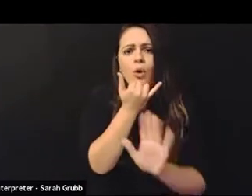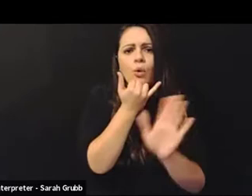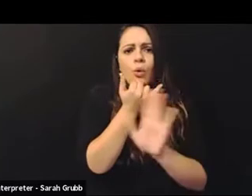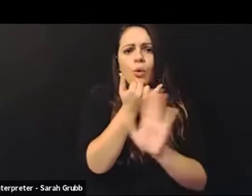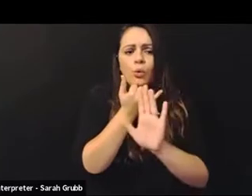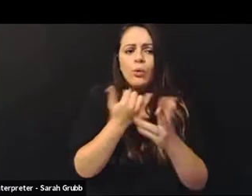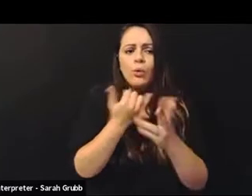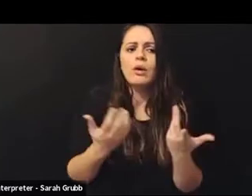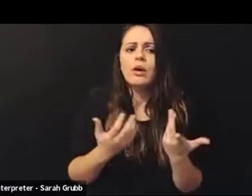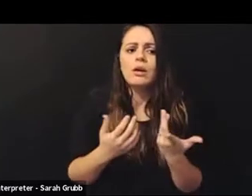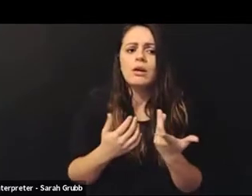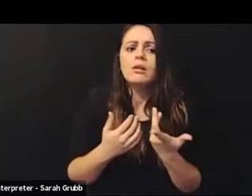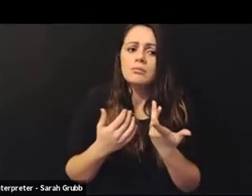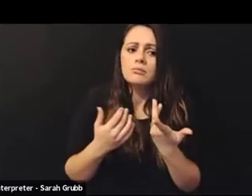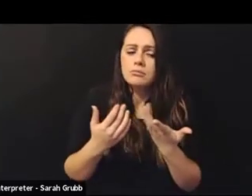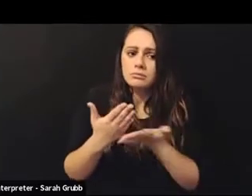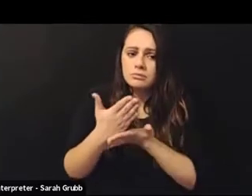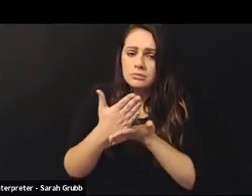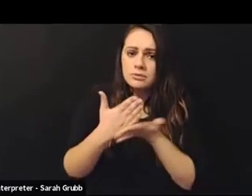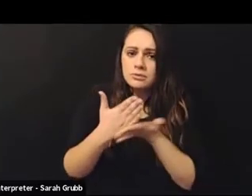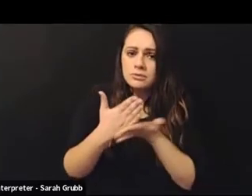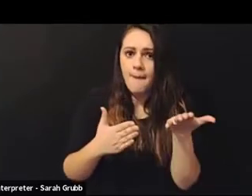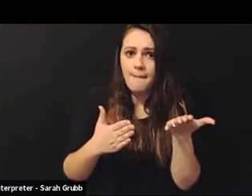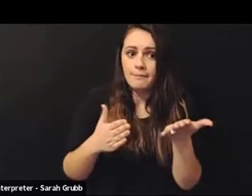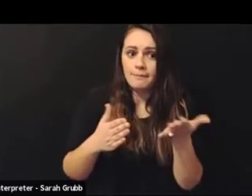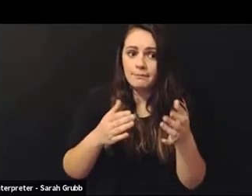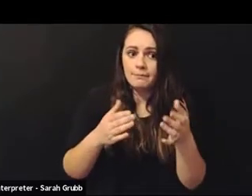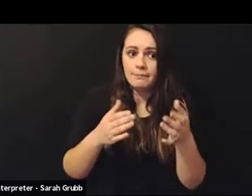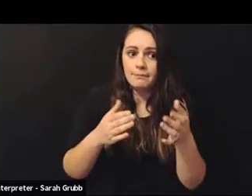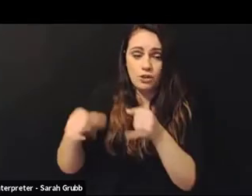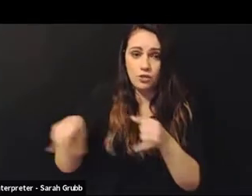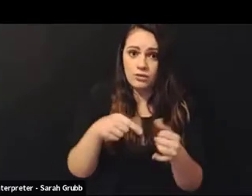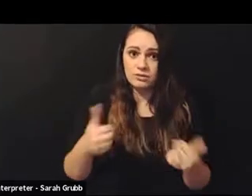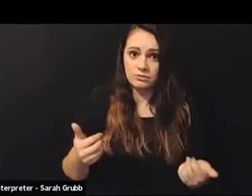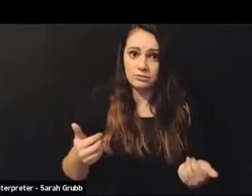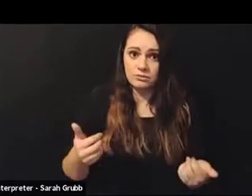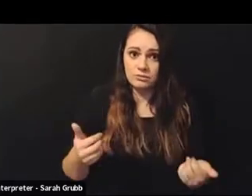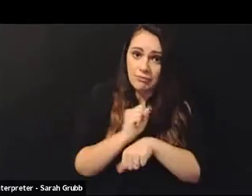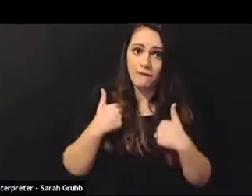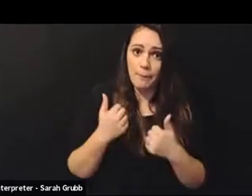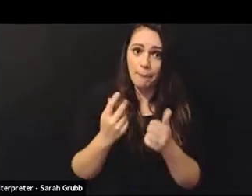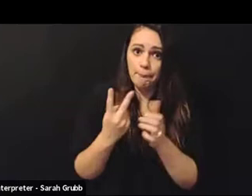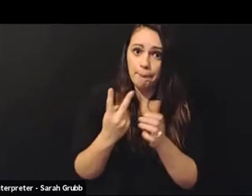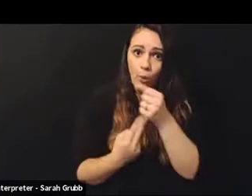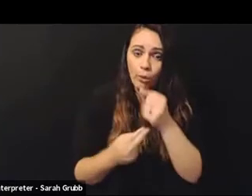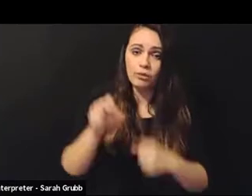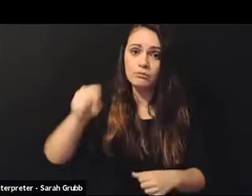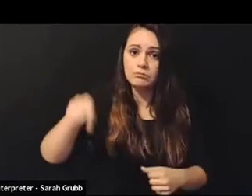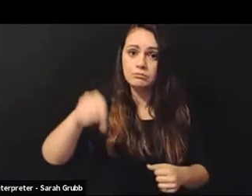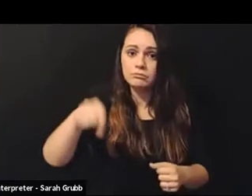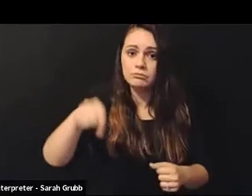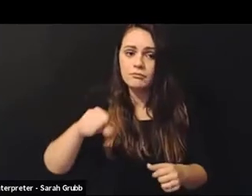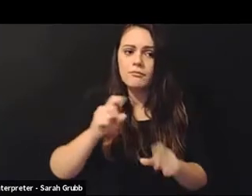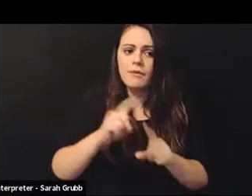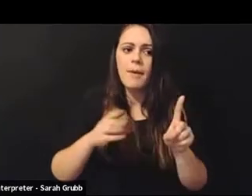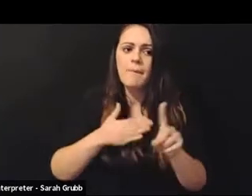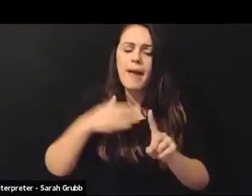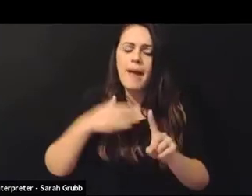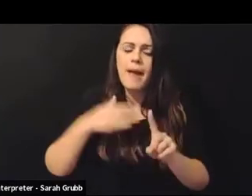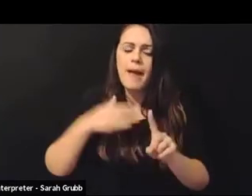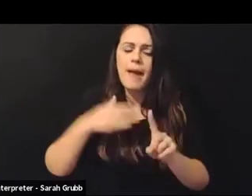Clearly, there are individuals who have both, but what I'm trying to talk about today and have people reflect on is